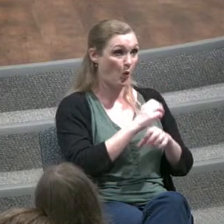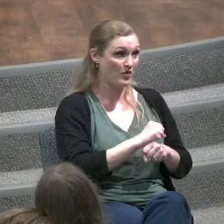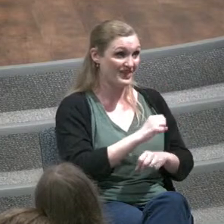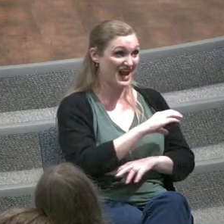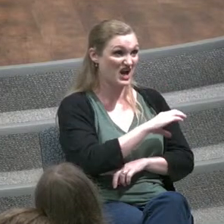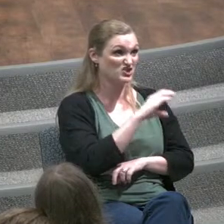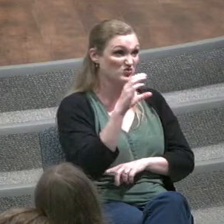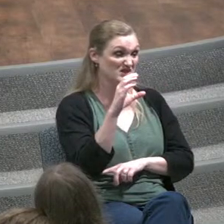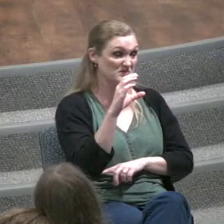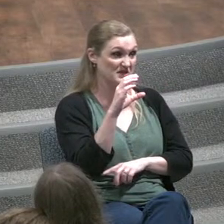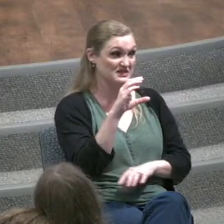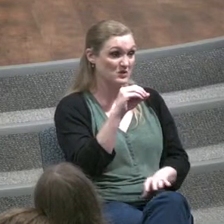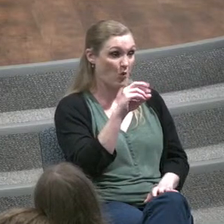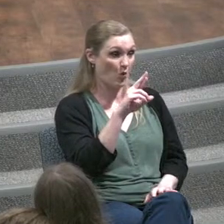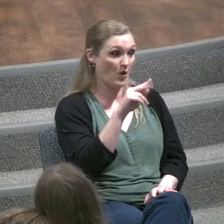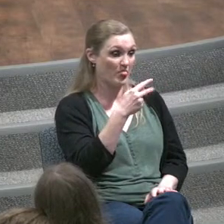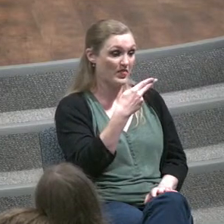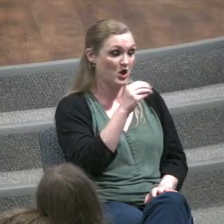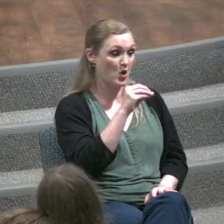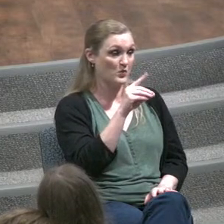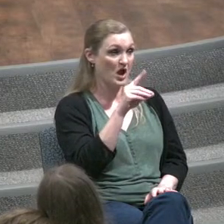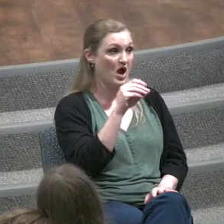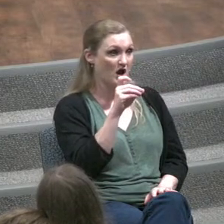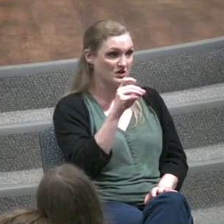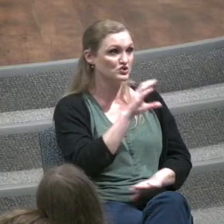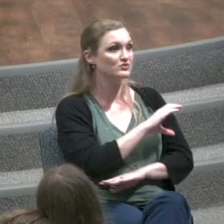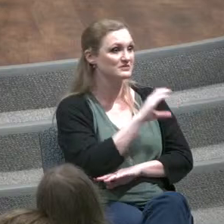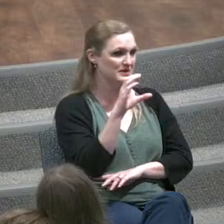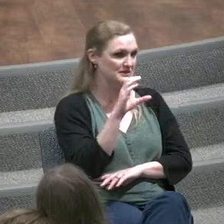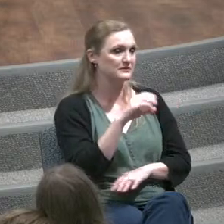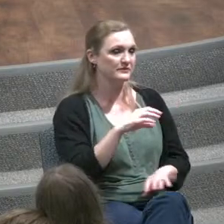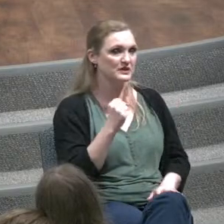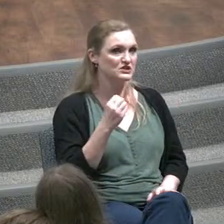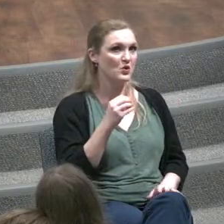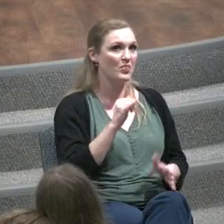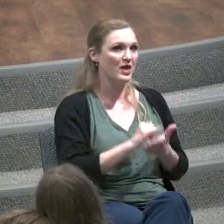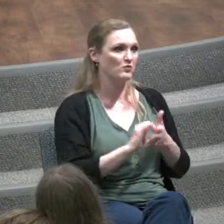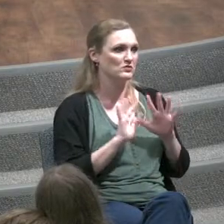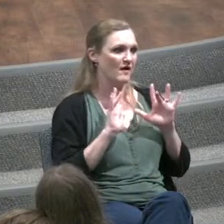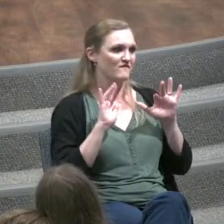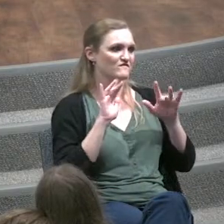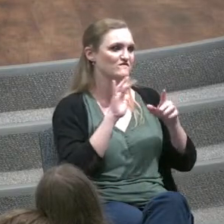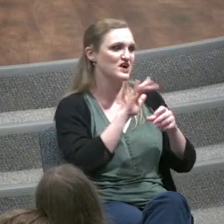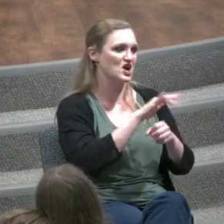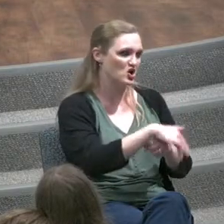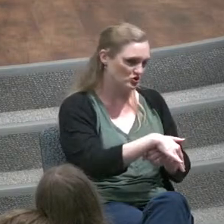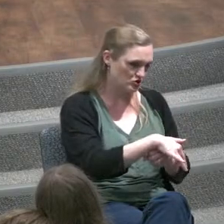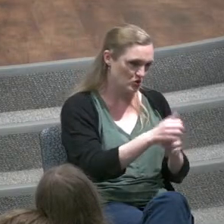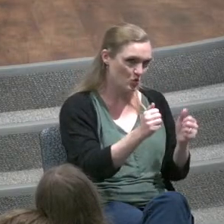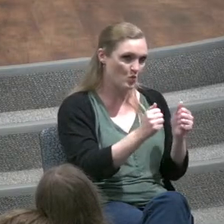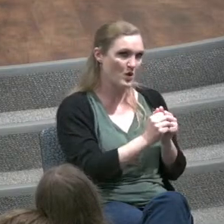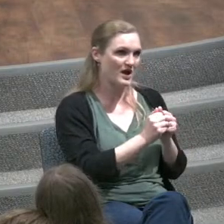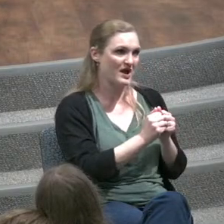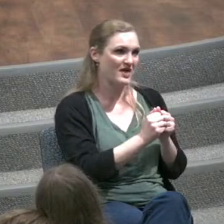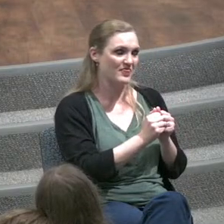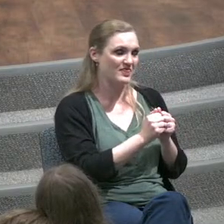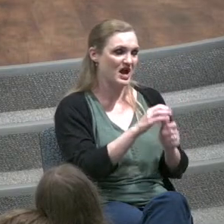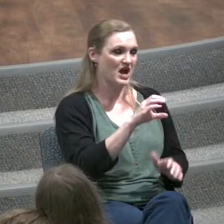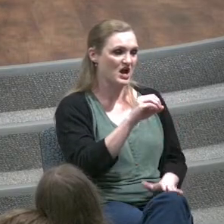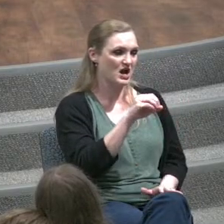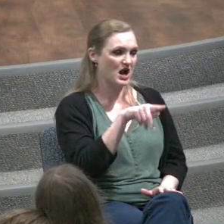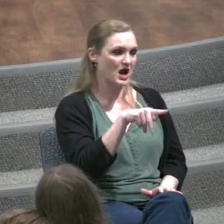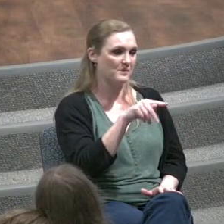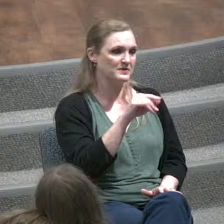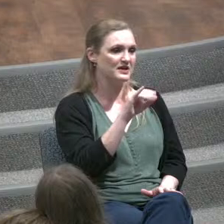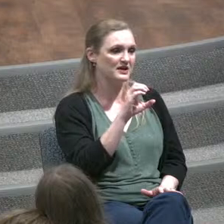Christmas. And so the site was filled with Coptic